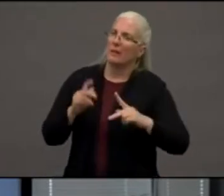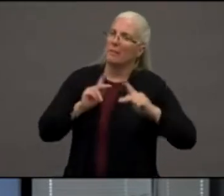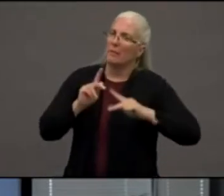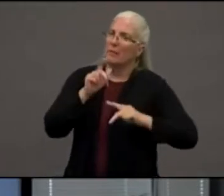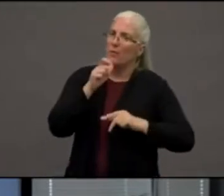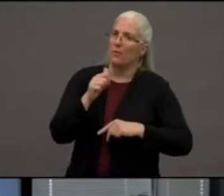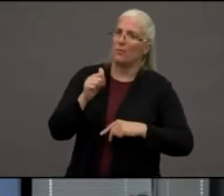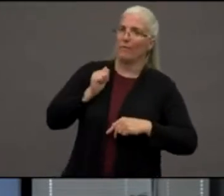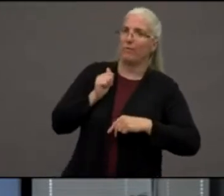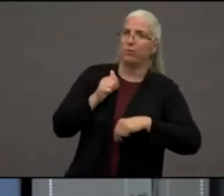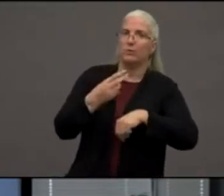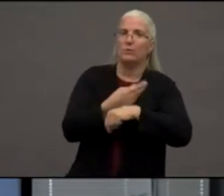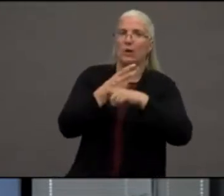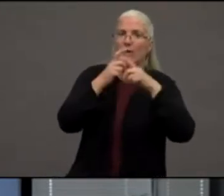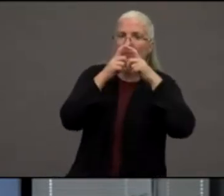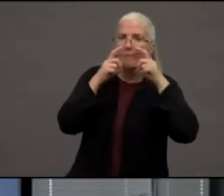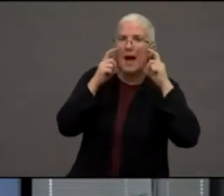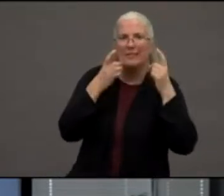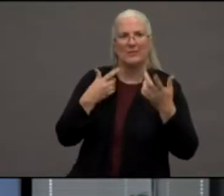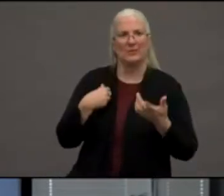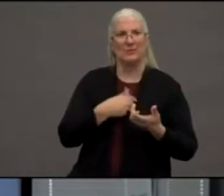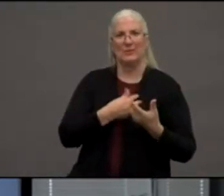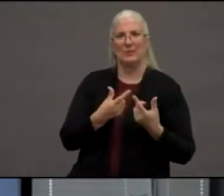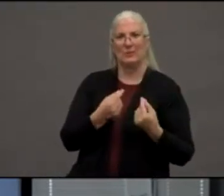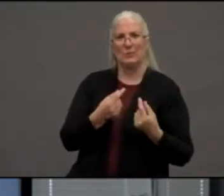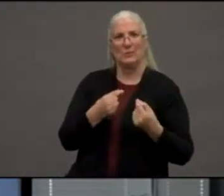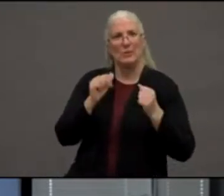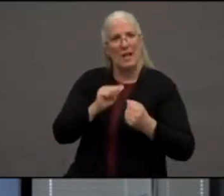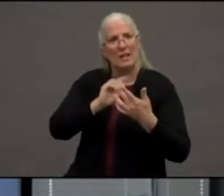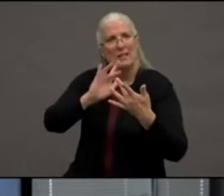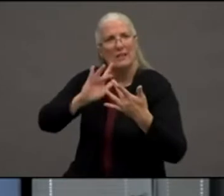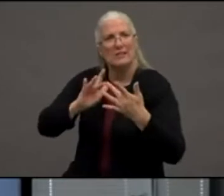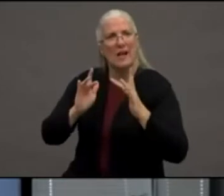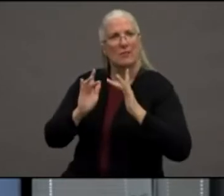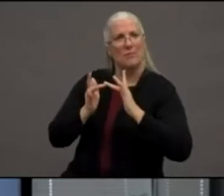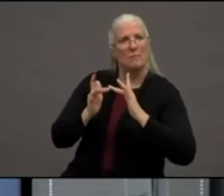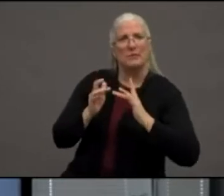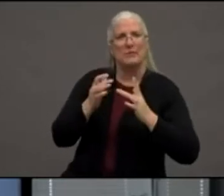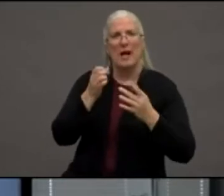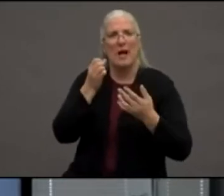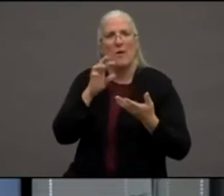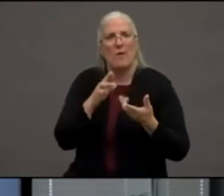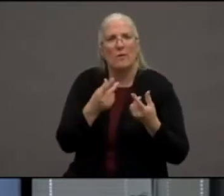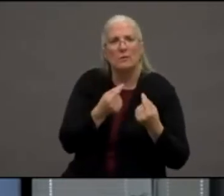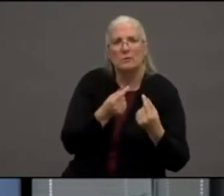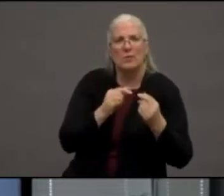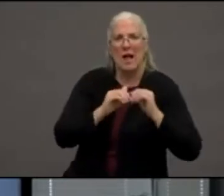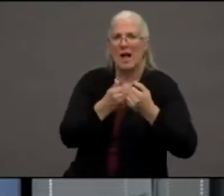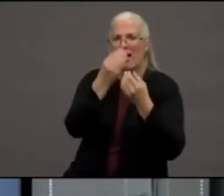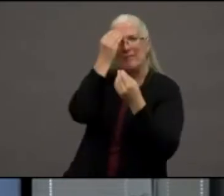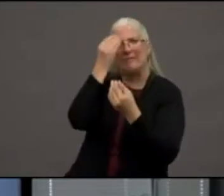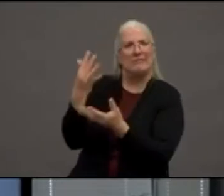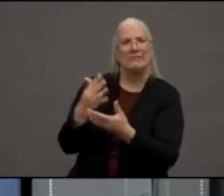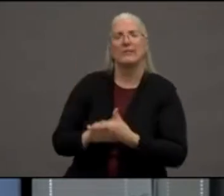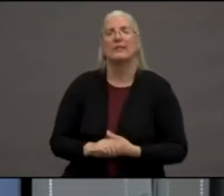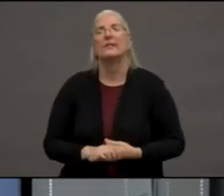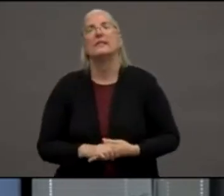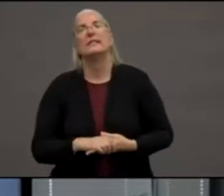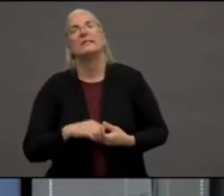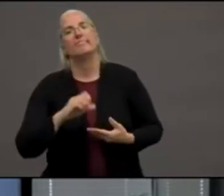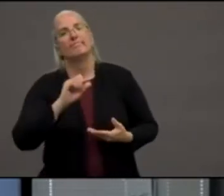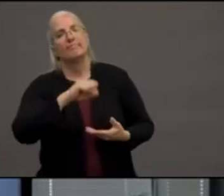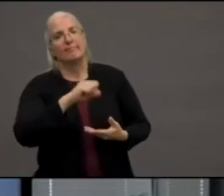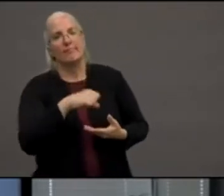also, can we refer them to your website with COVID-19 guidelines? That is a question we do get a lot of, is like, can I refuse service? Can